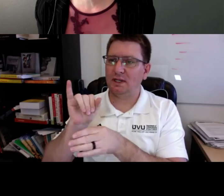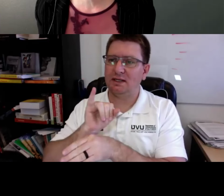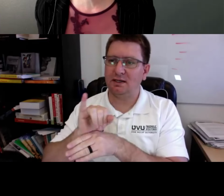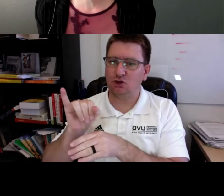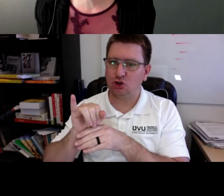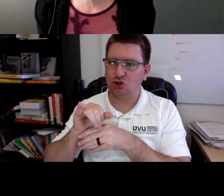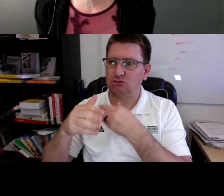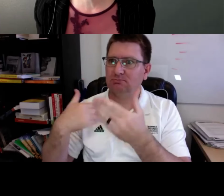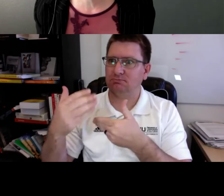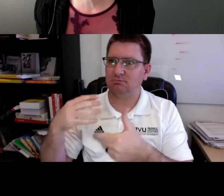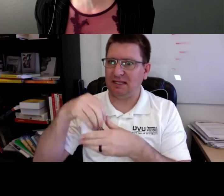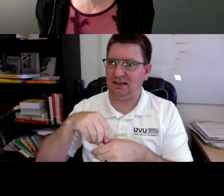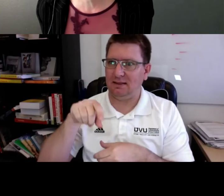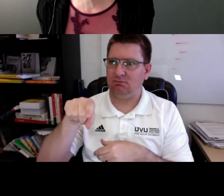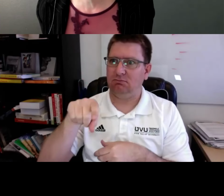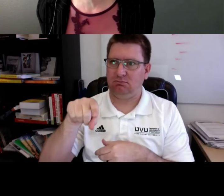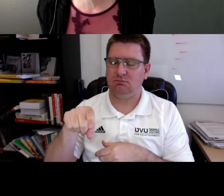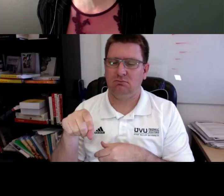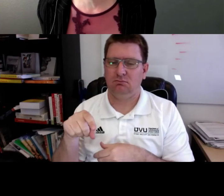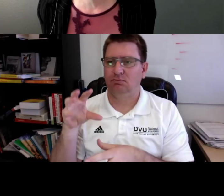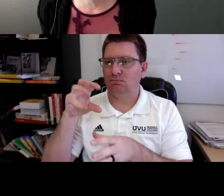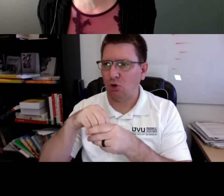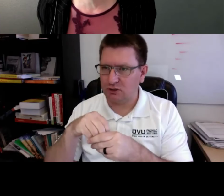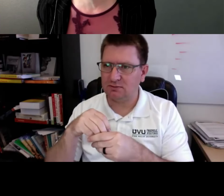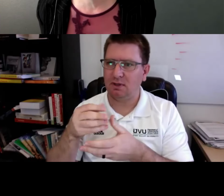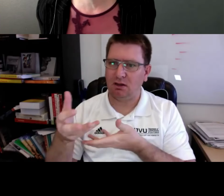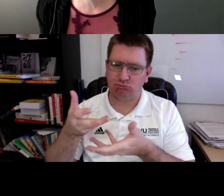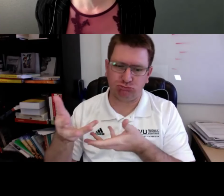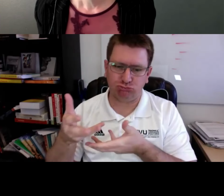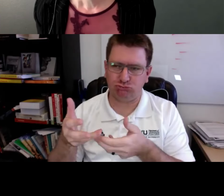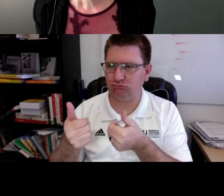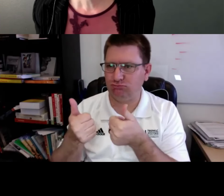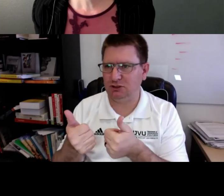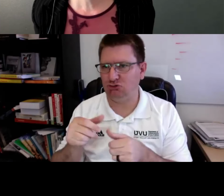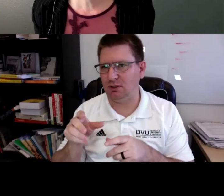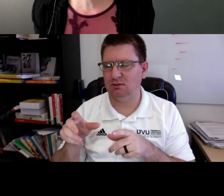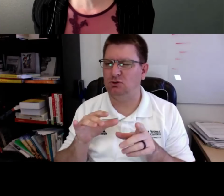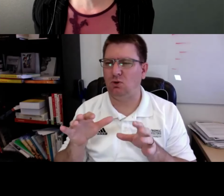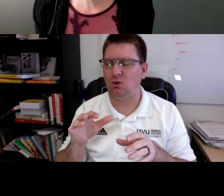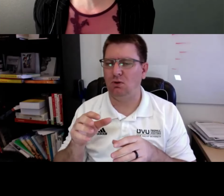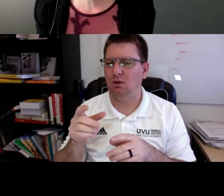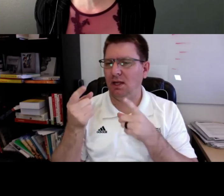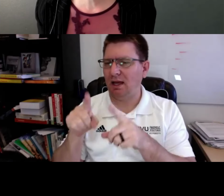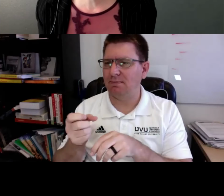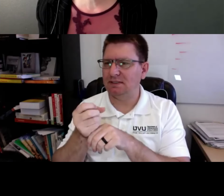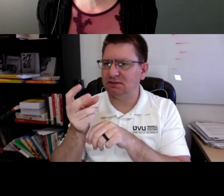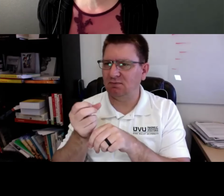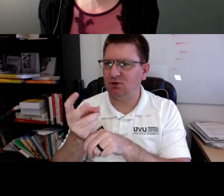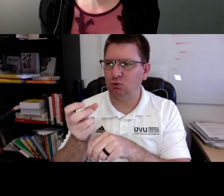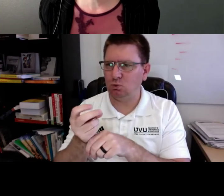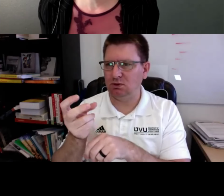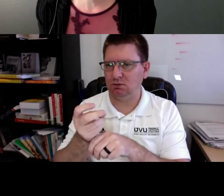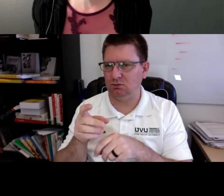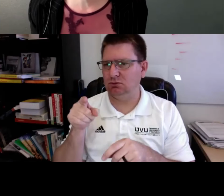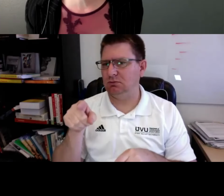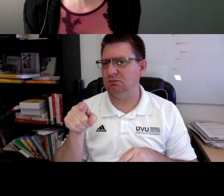conference today with students, international students who are involved in this. So I set up these 2 QR codes